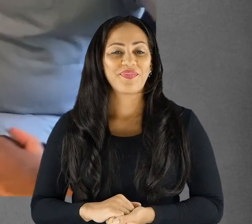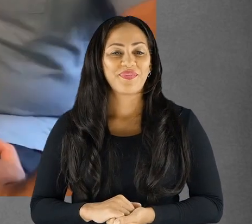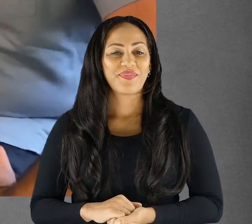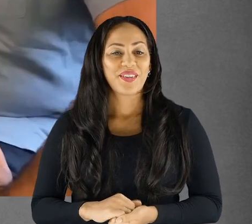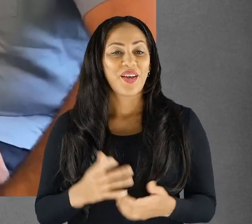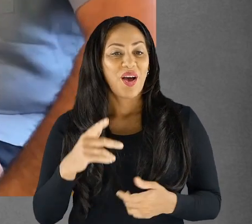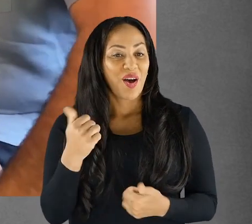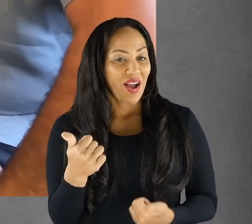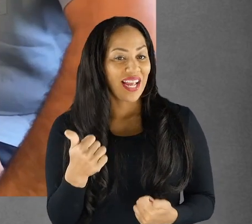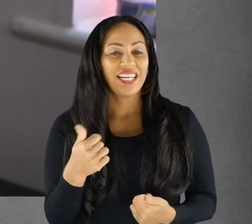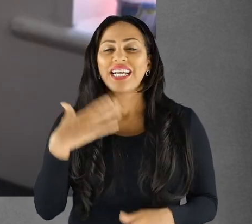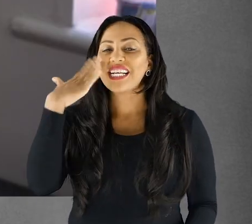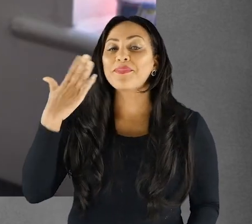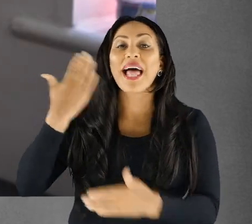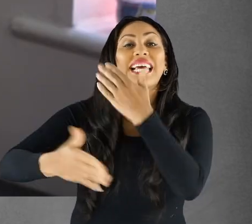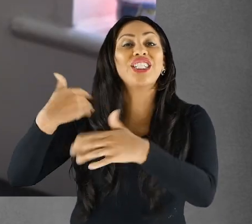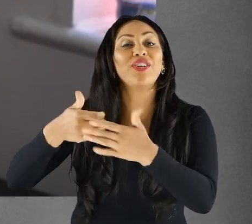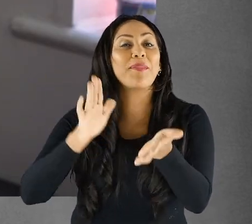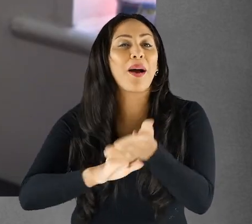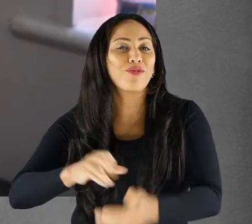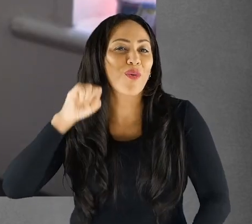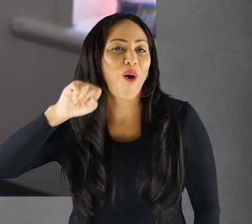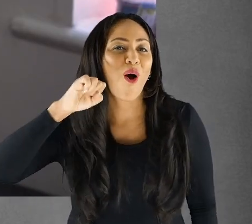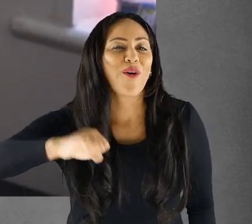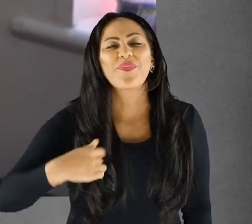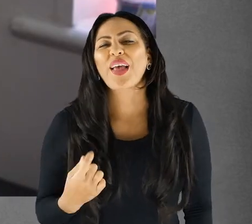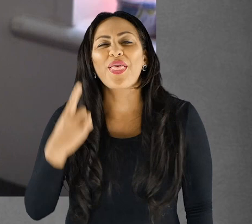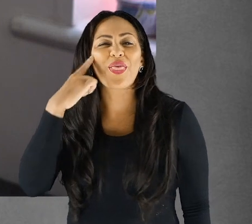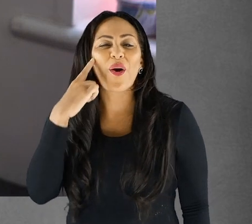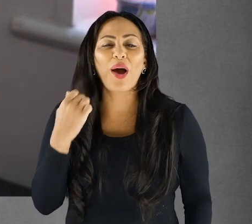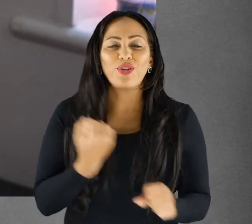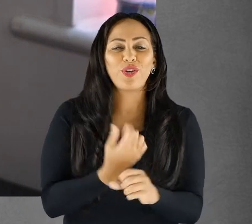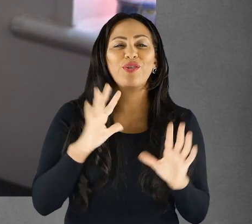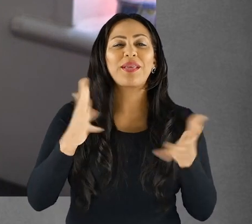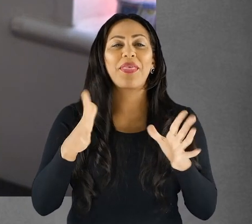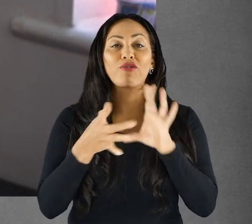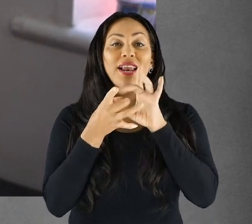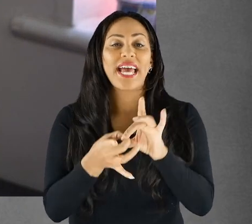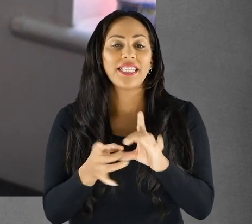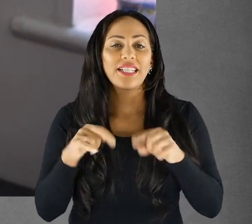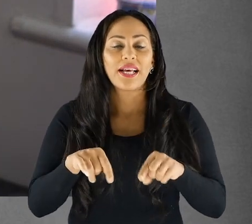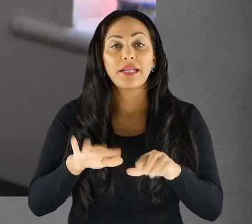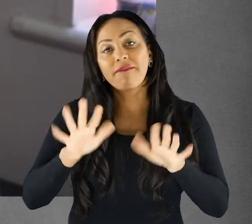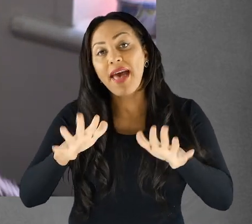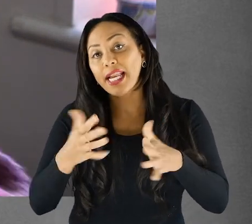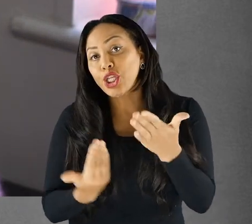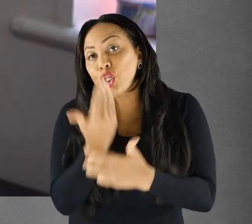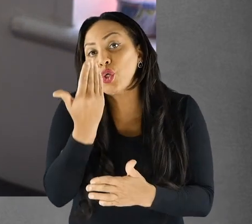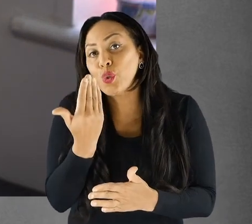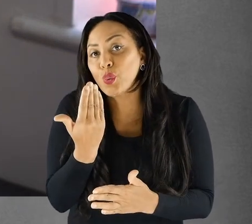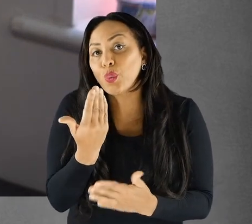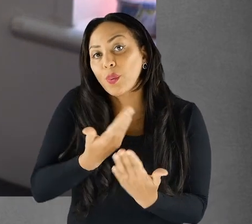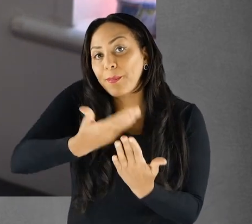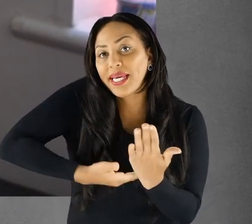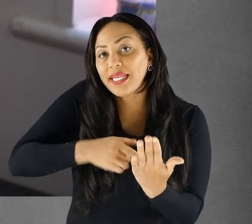you. Thanks. Thanks, Ashok. All right, so it's Black History Month, y'all. So I thought I'll do